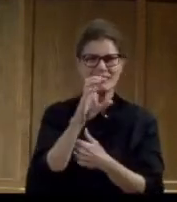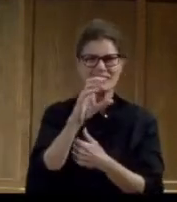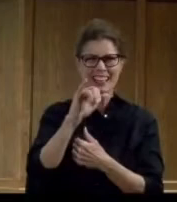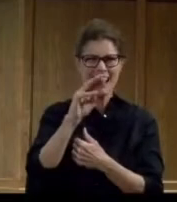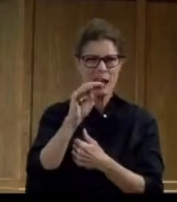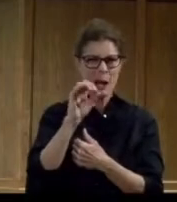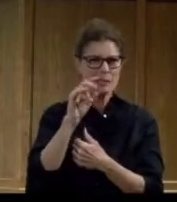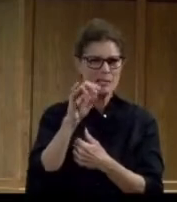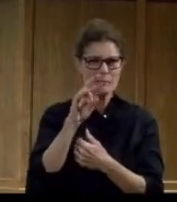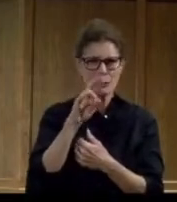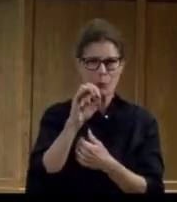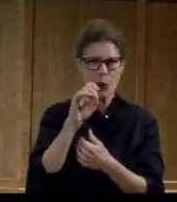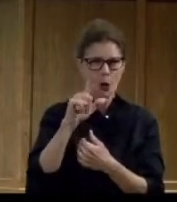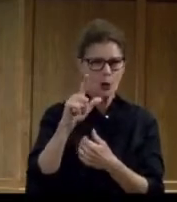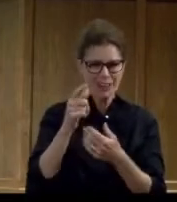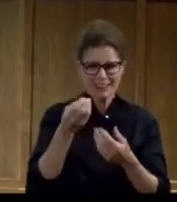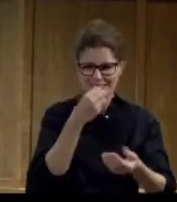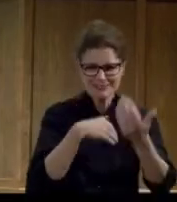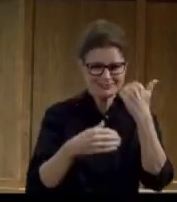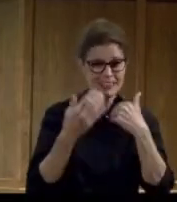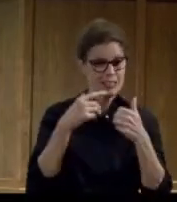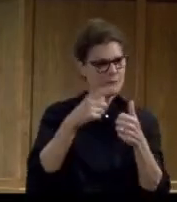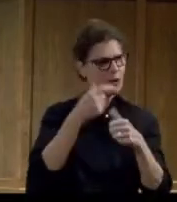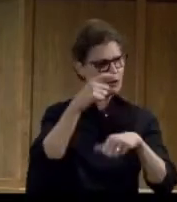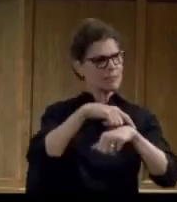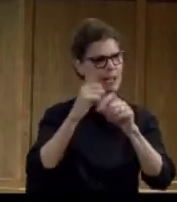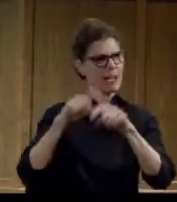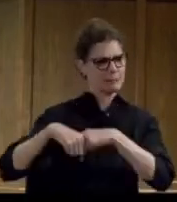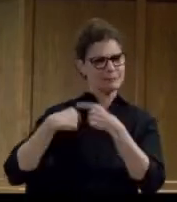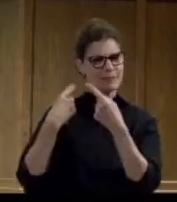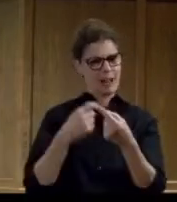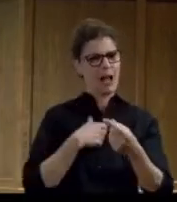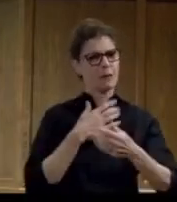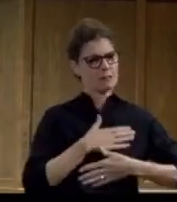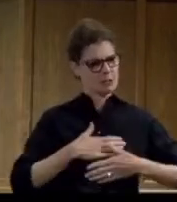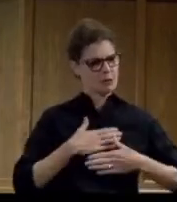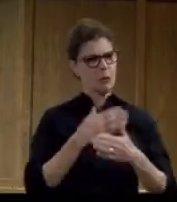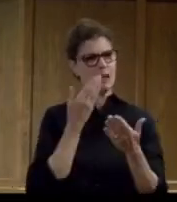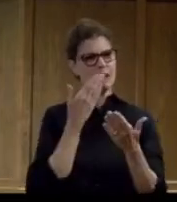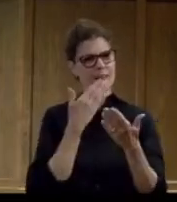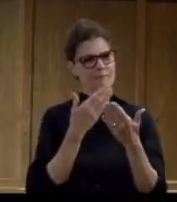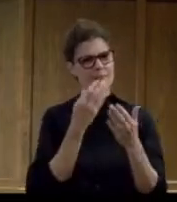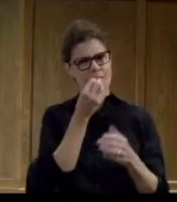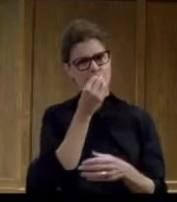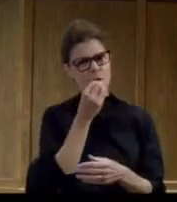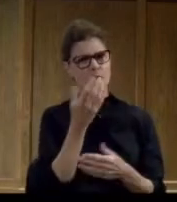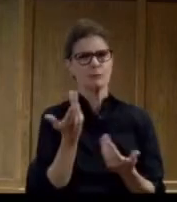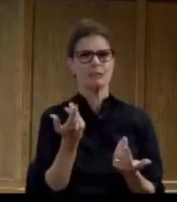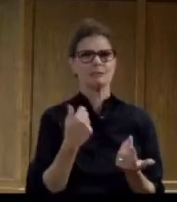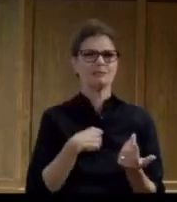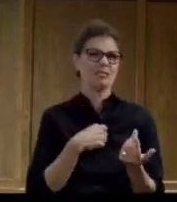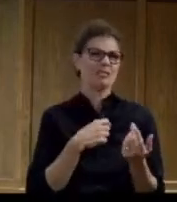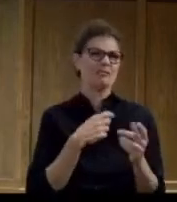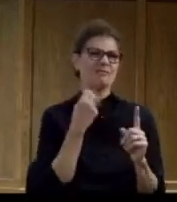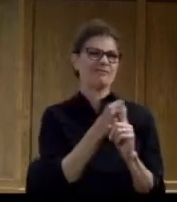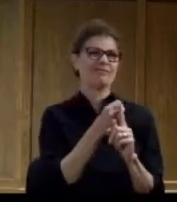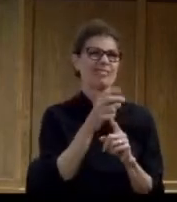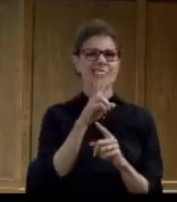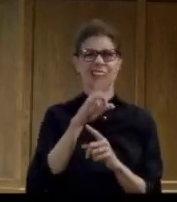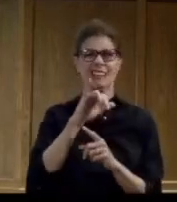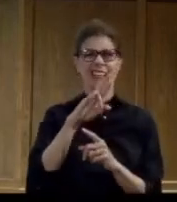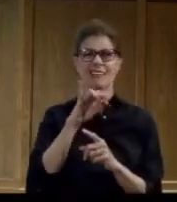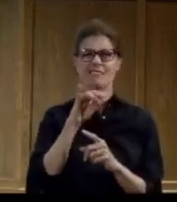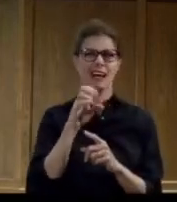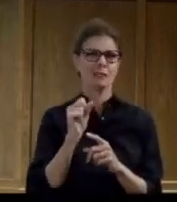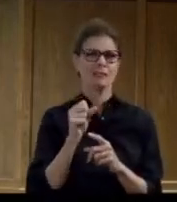because it was the first time in a long time that I actually enjoyed food. Turned out it was just a virus that just lasted about